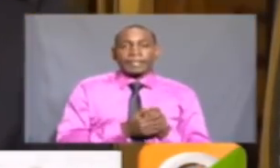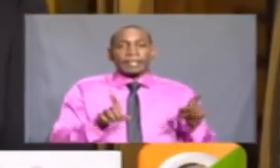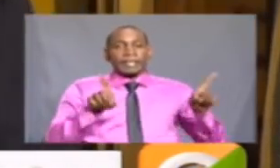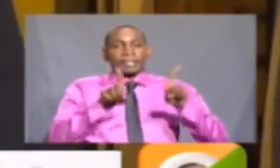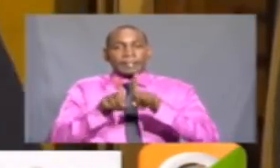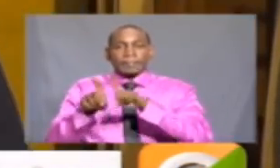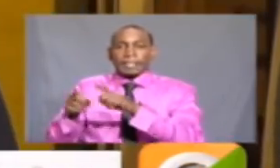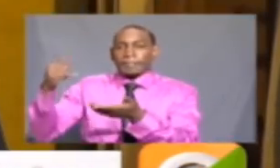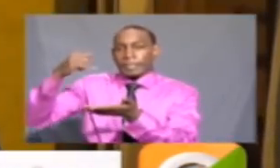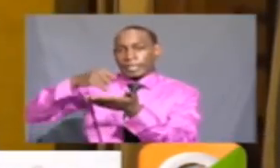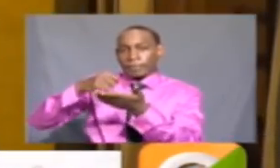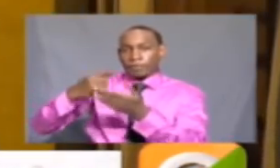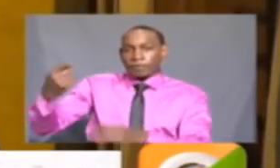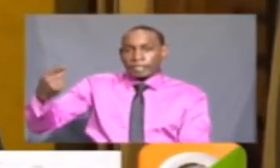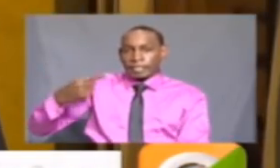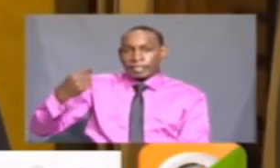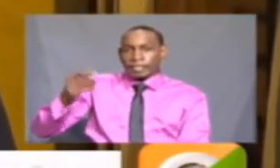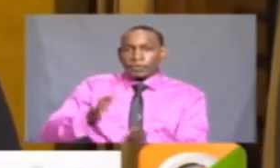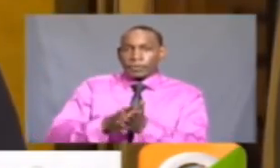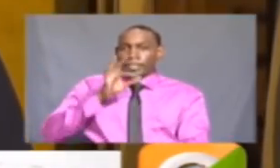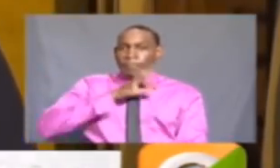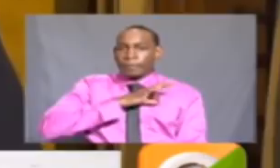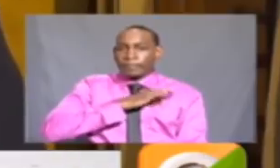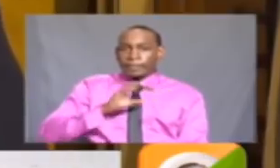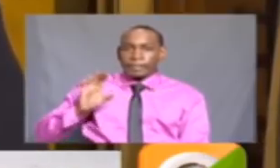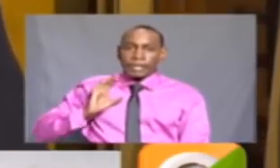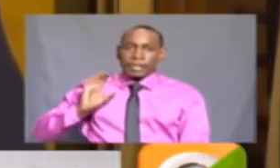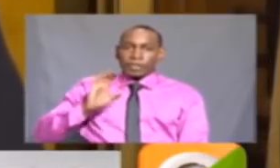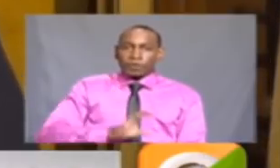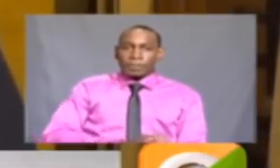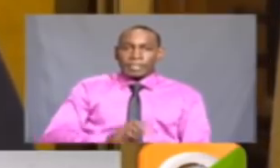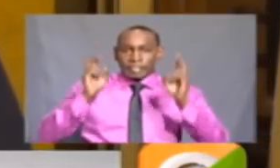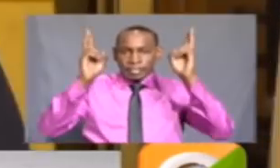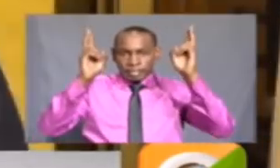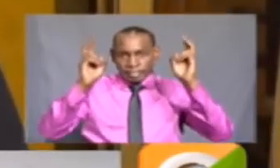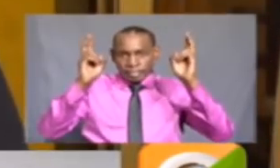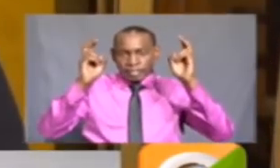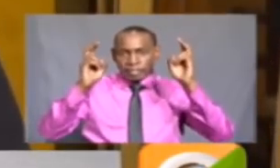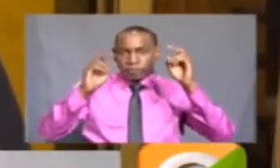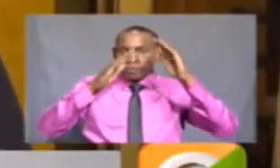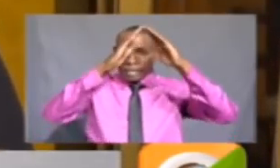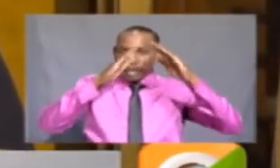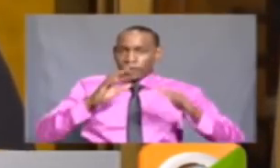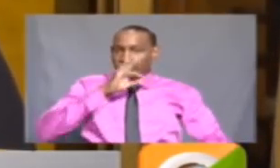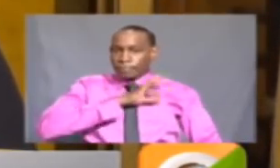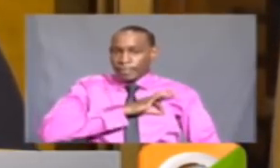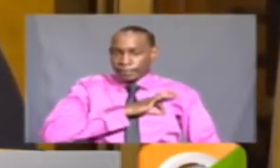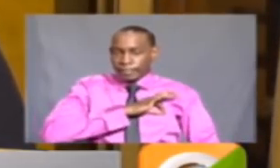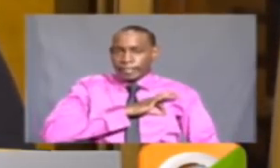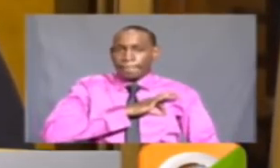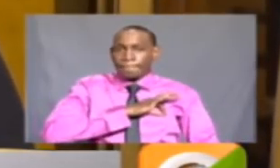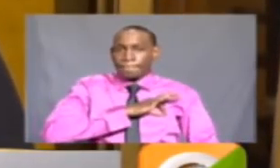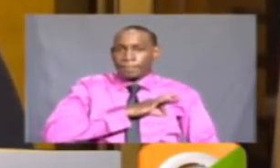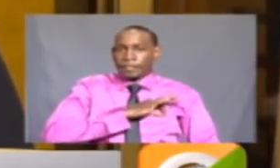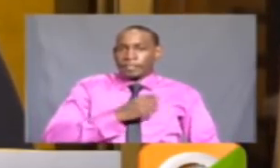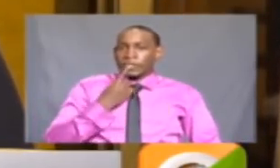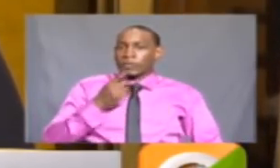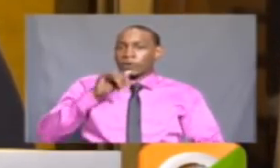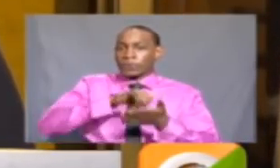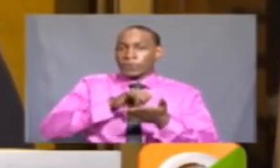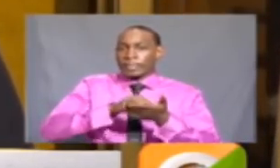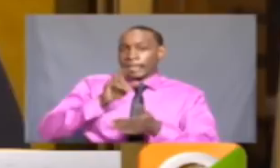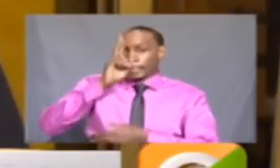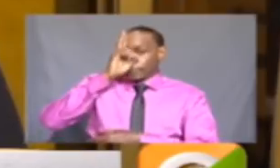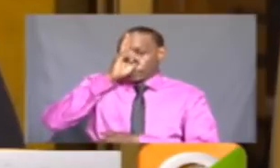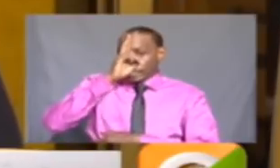the Salaries and Remuneration Commission on the issues of house allowance, so that our men and